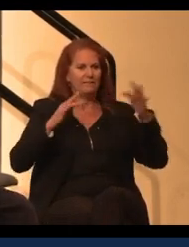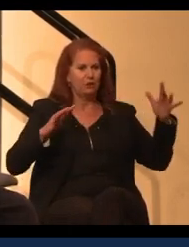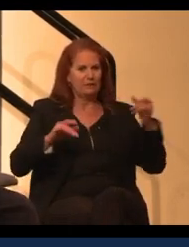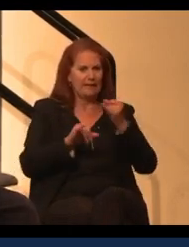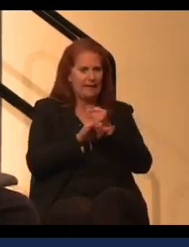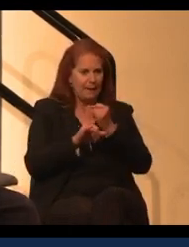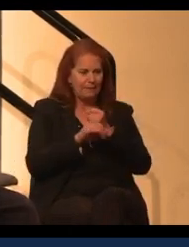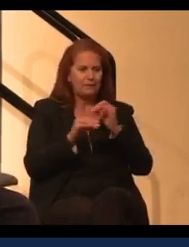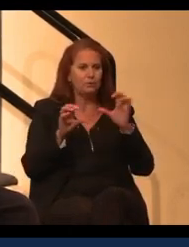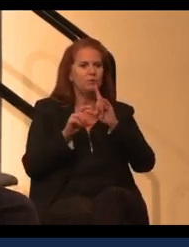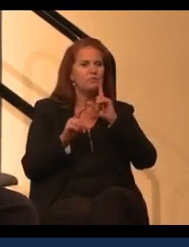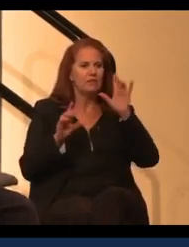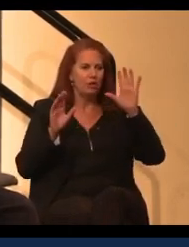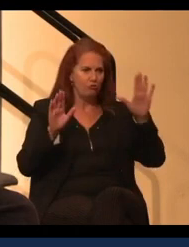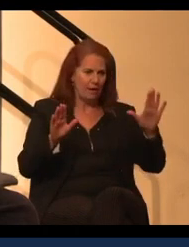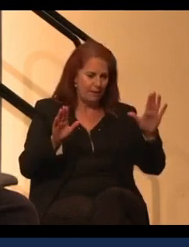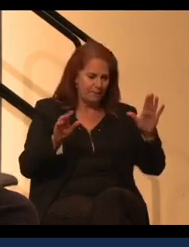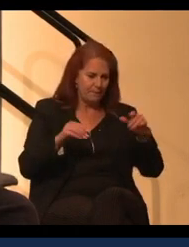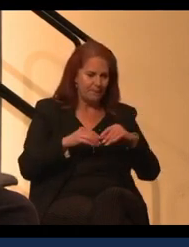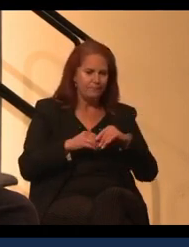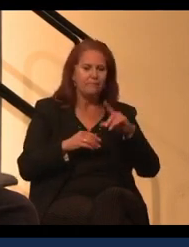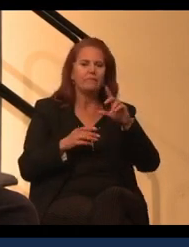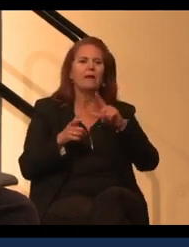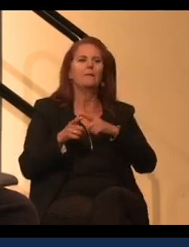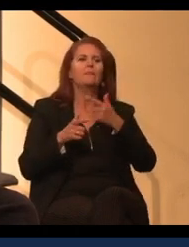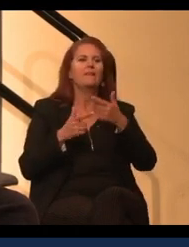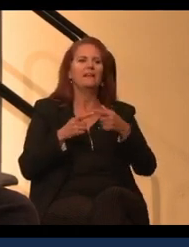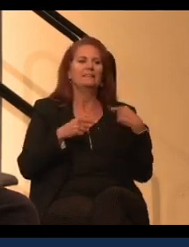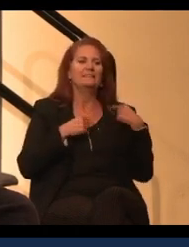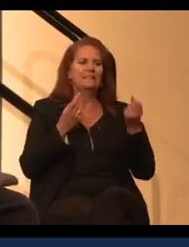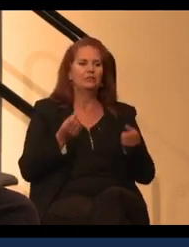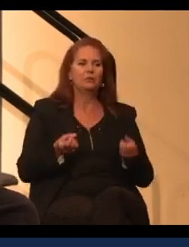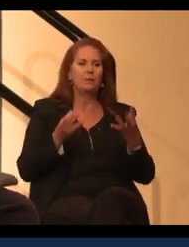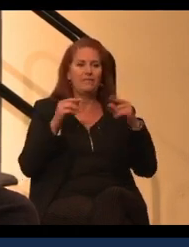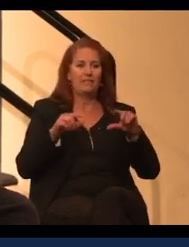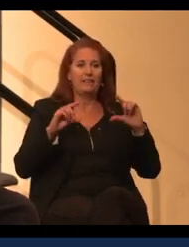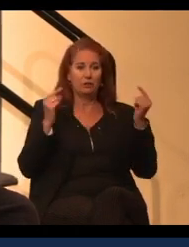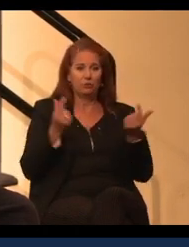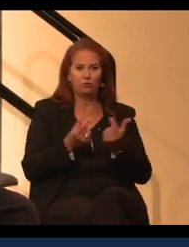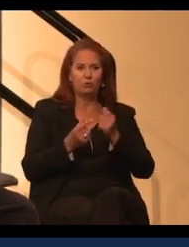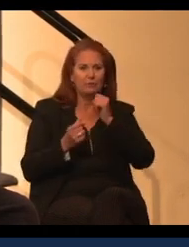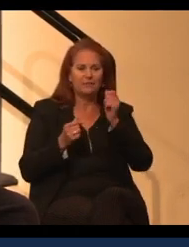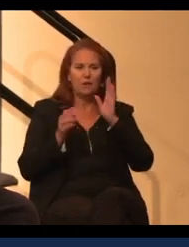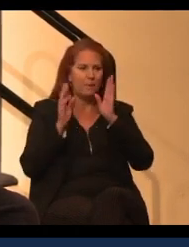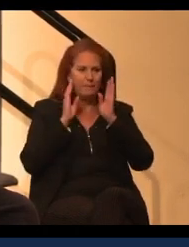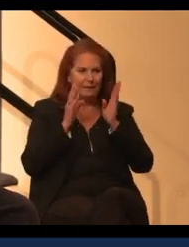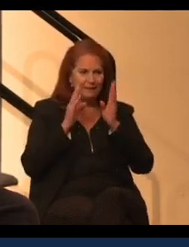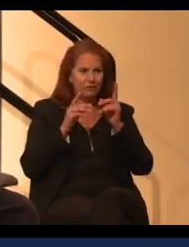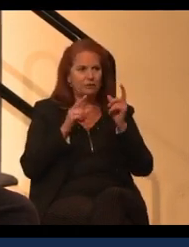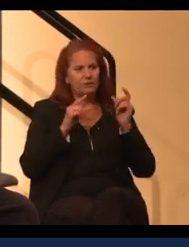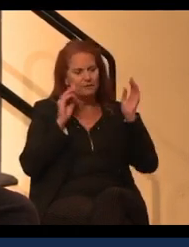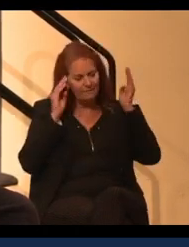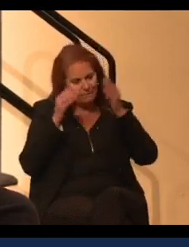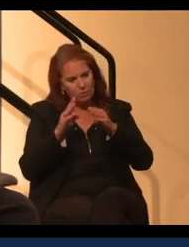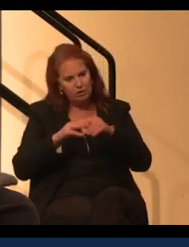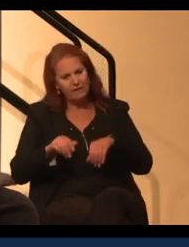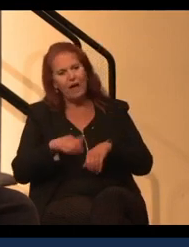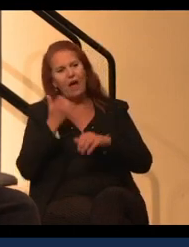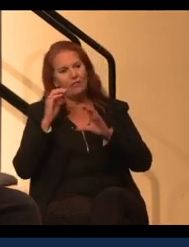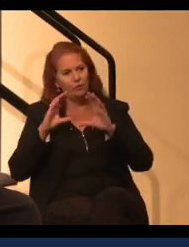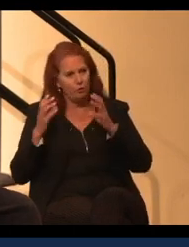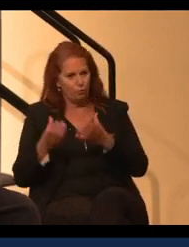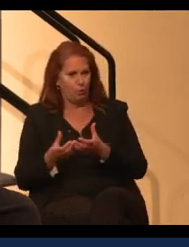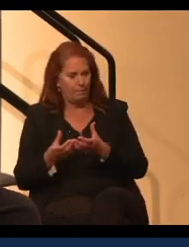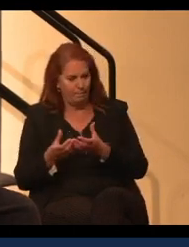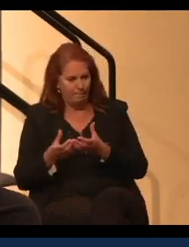campus and we're doing really great. And then since there's so many of this group, let's not pay attention. Let's focus on this other group where we have too